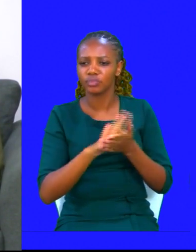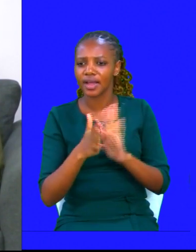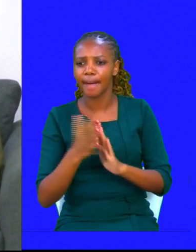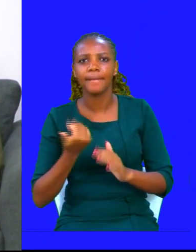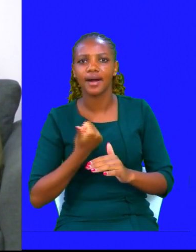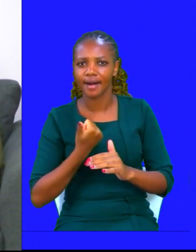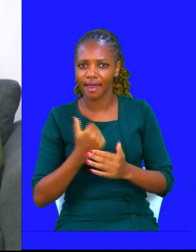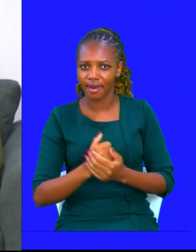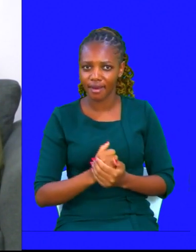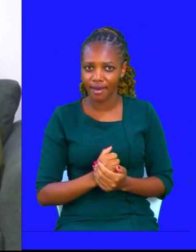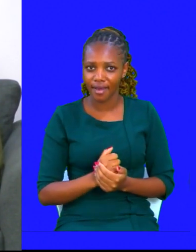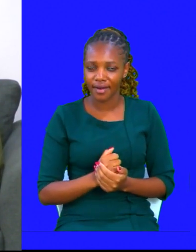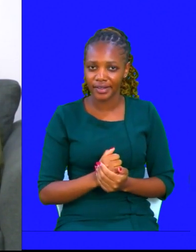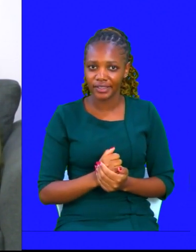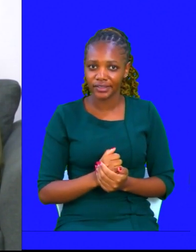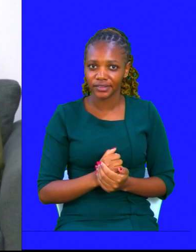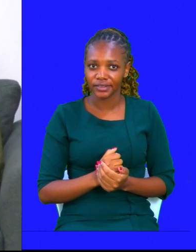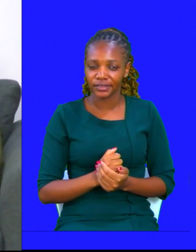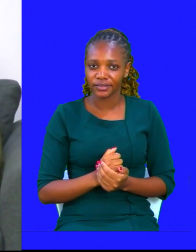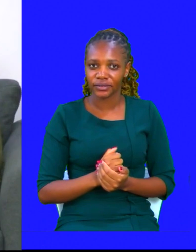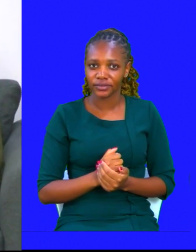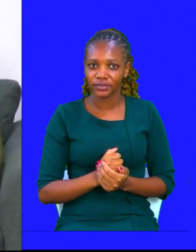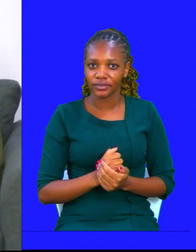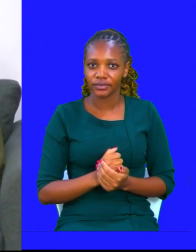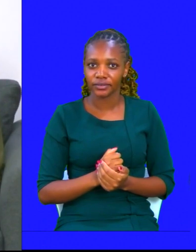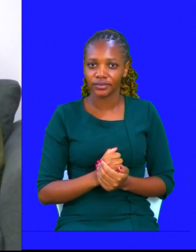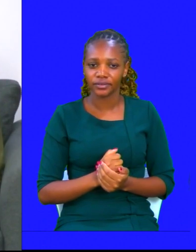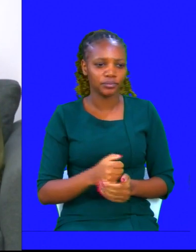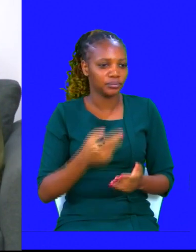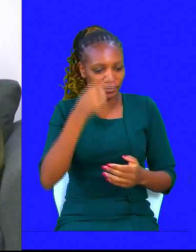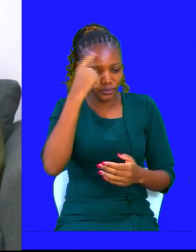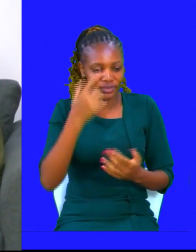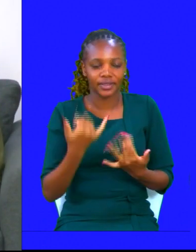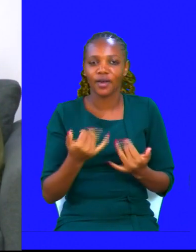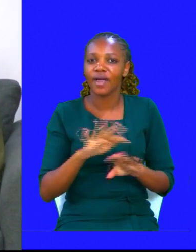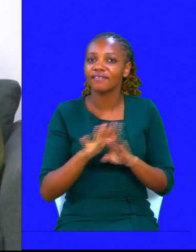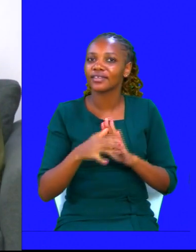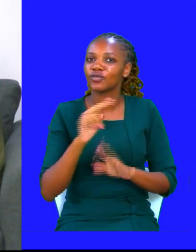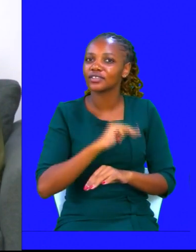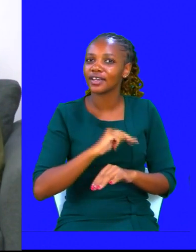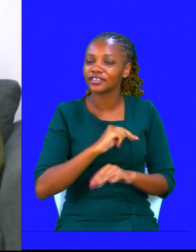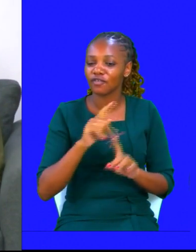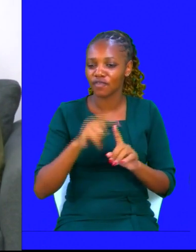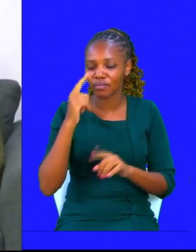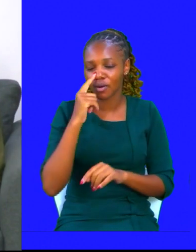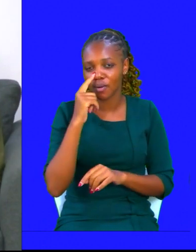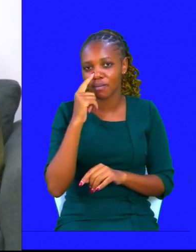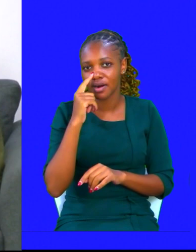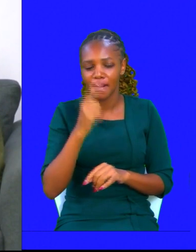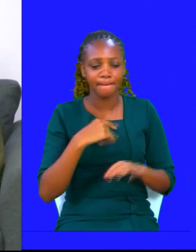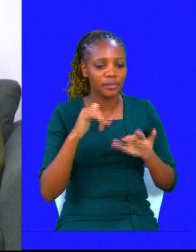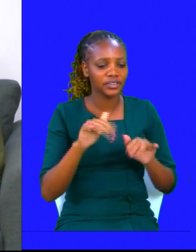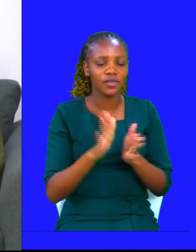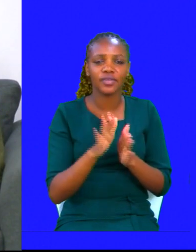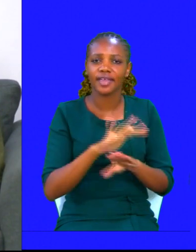even change? I was like, I wasn't even trying to be a tomboy. It was just, from home, you'll just be playing with everyone.